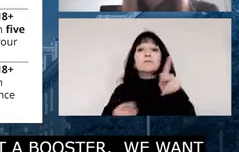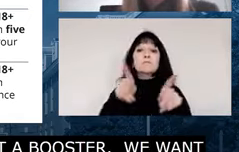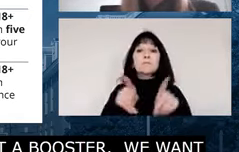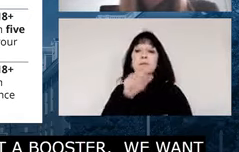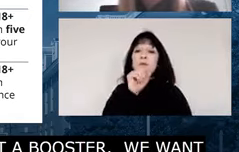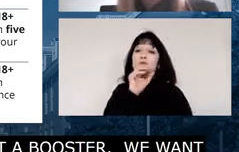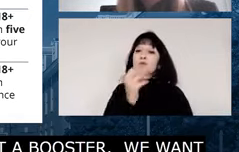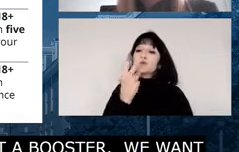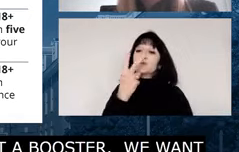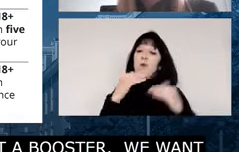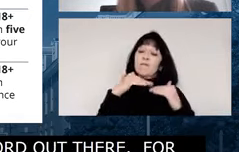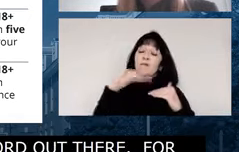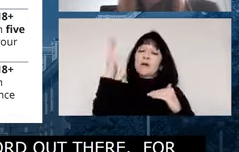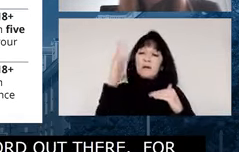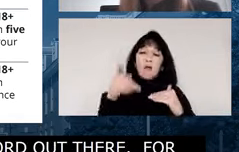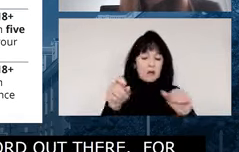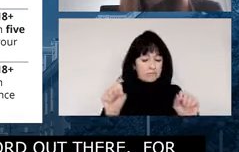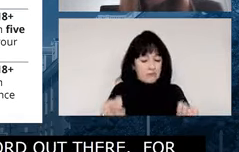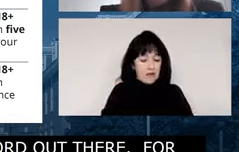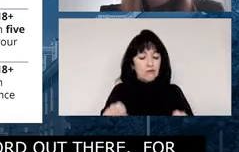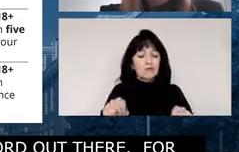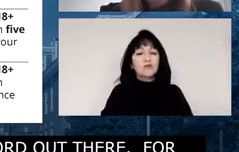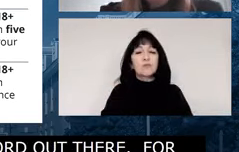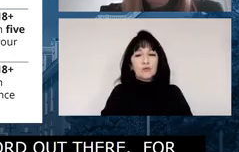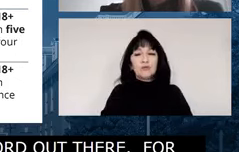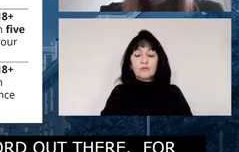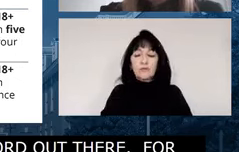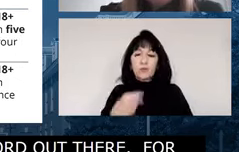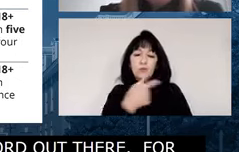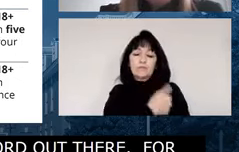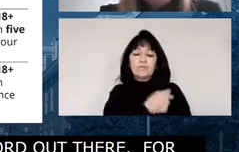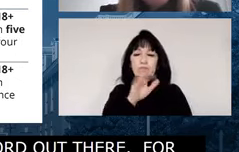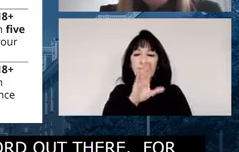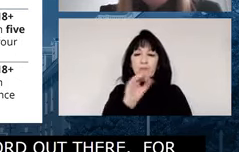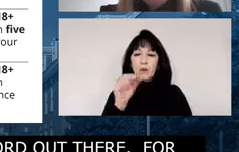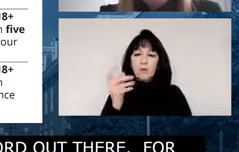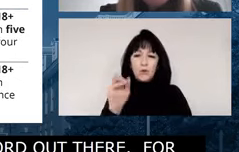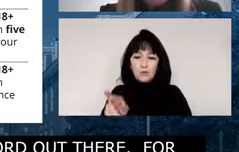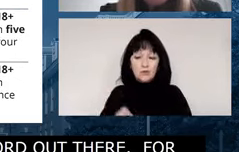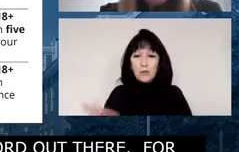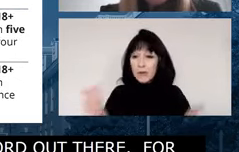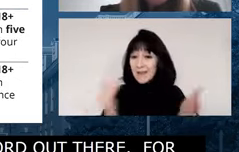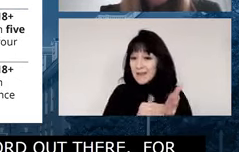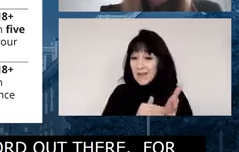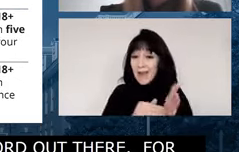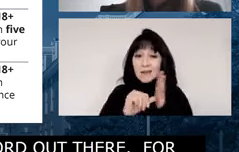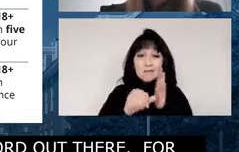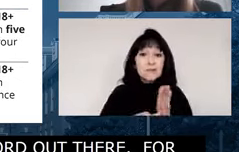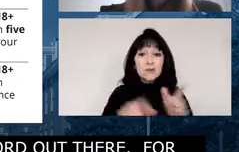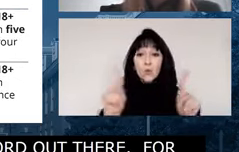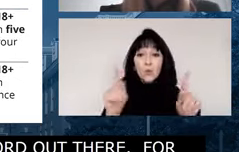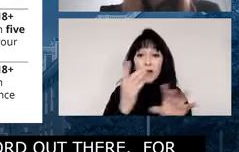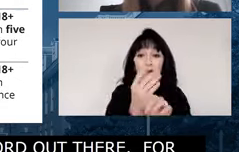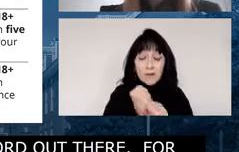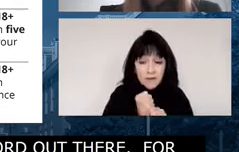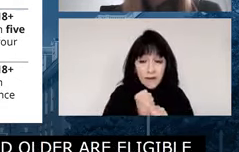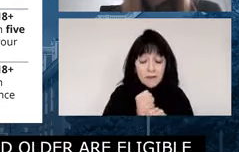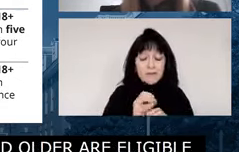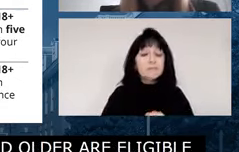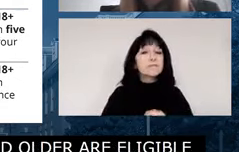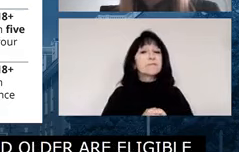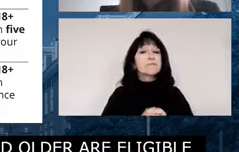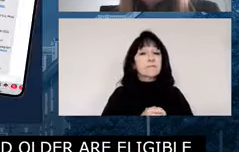are eligible for a booster. So again, where do you get it? First of all,